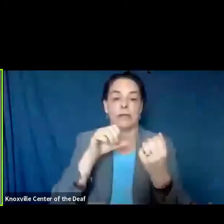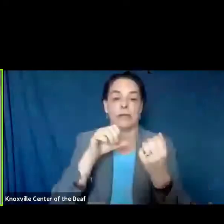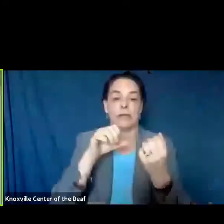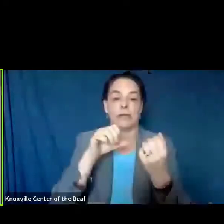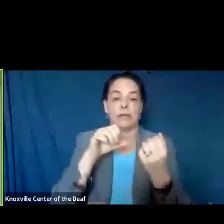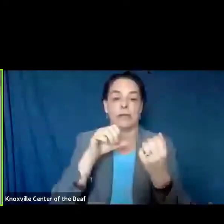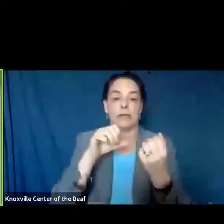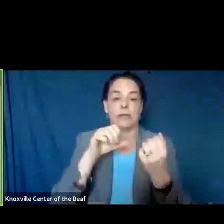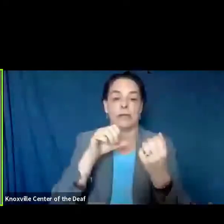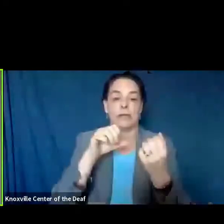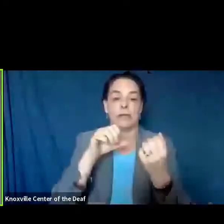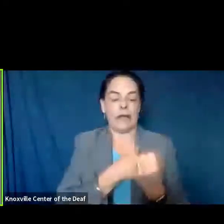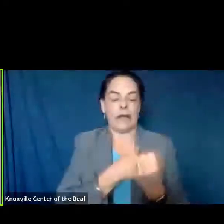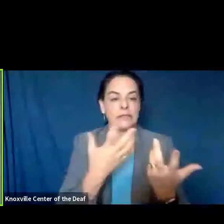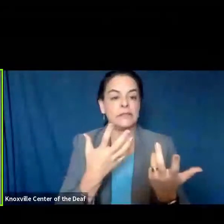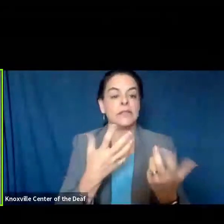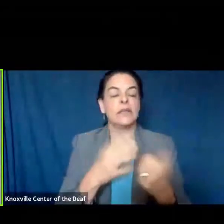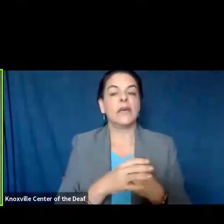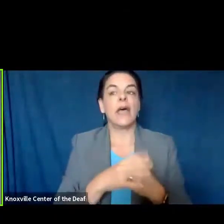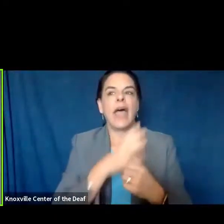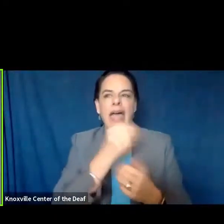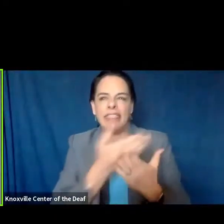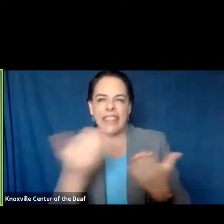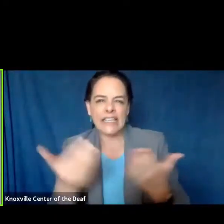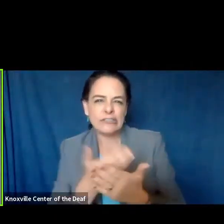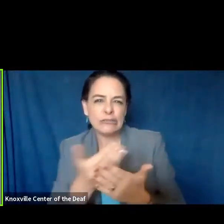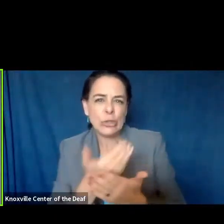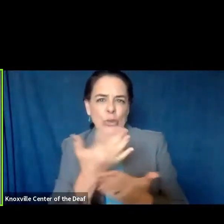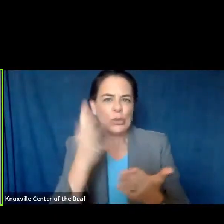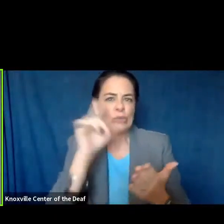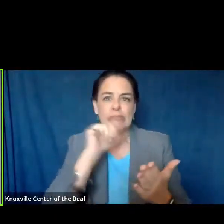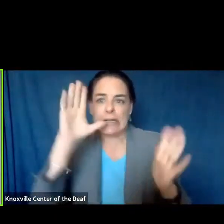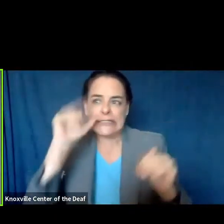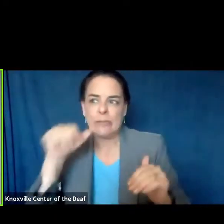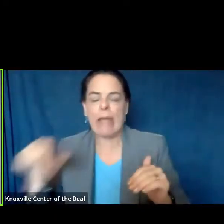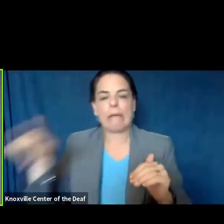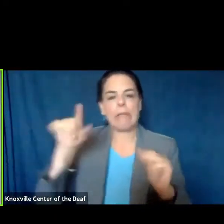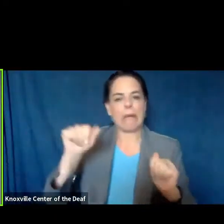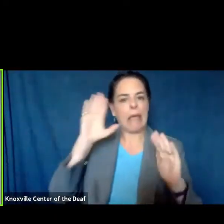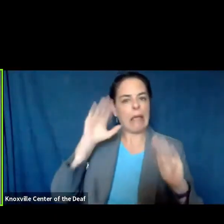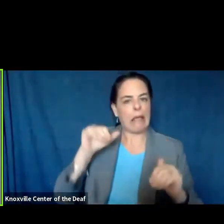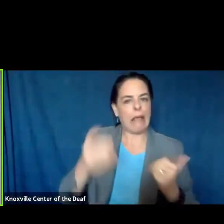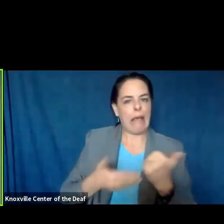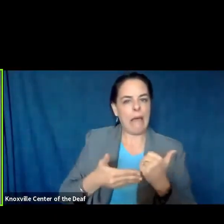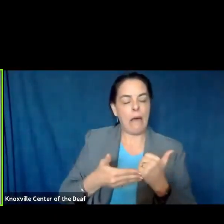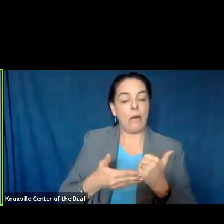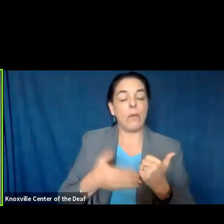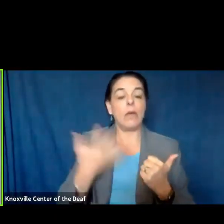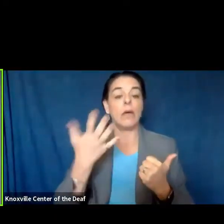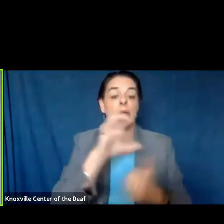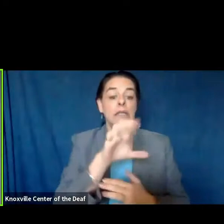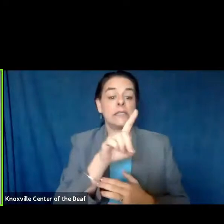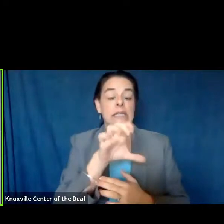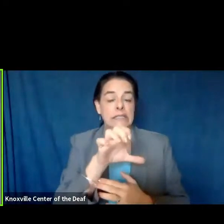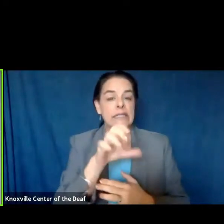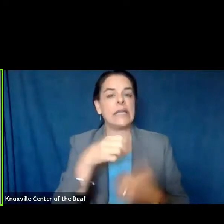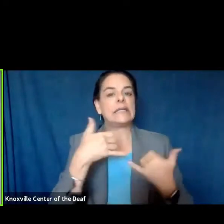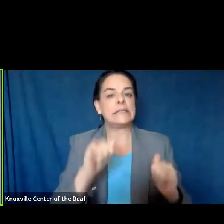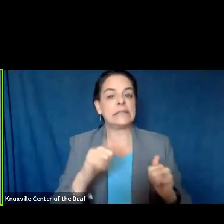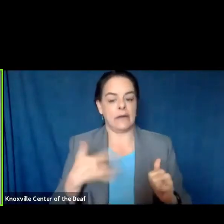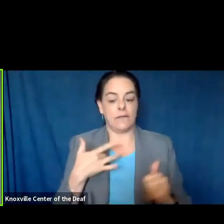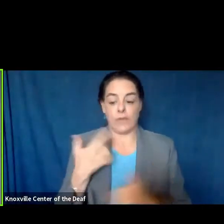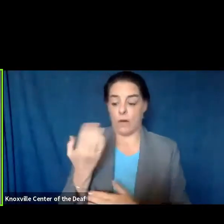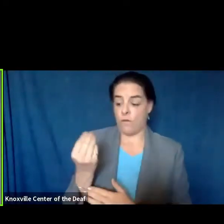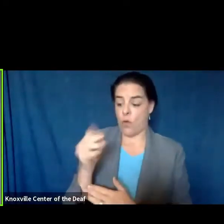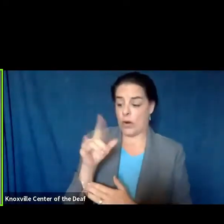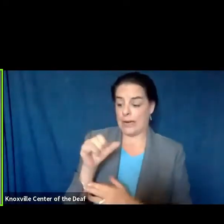expecting, and we have been expecting. For example, the CDC still maintains that 14 days is the